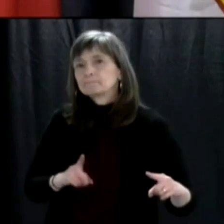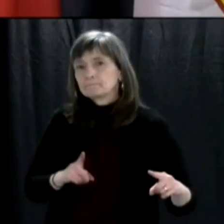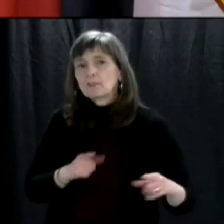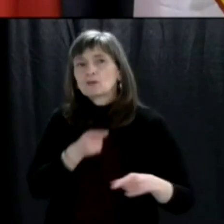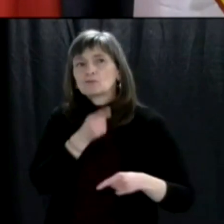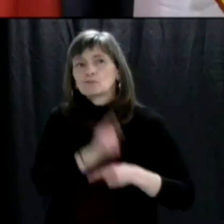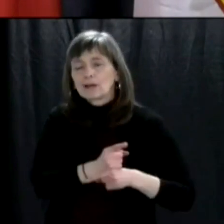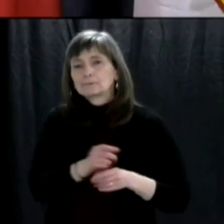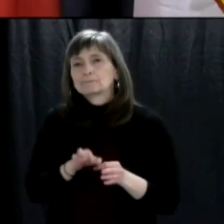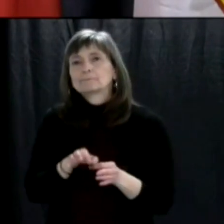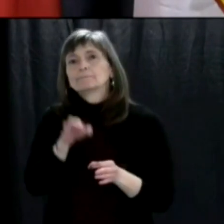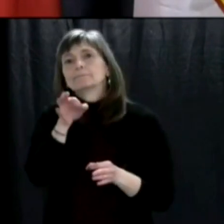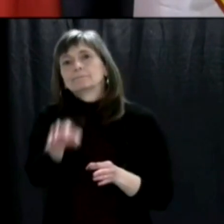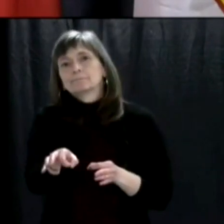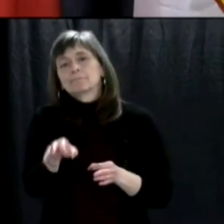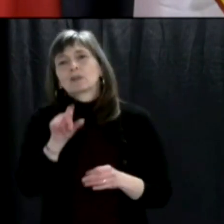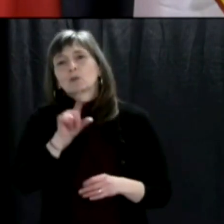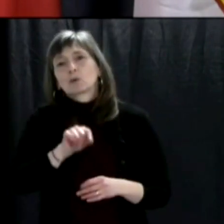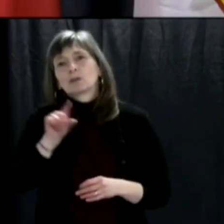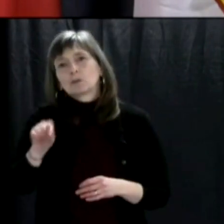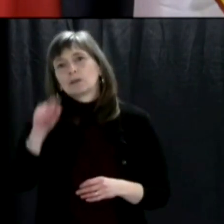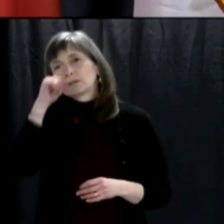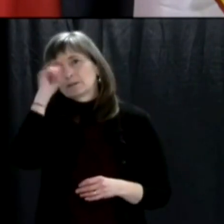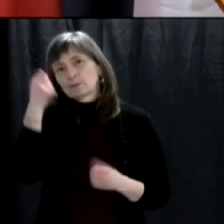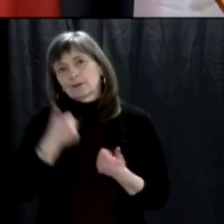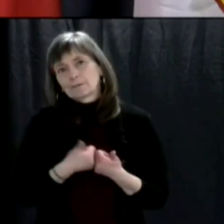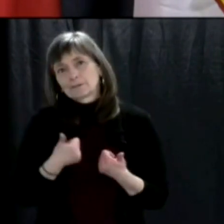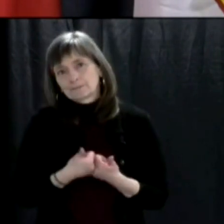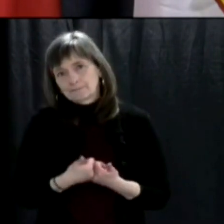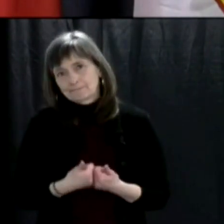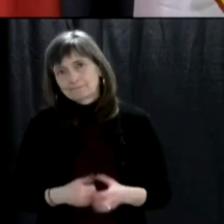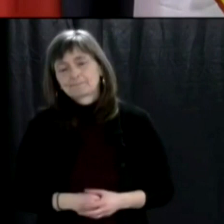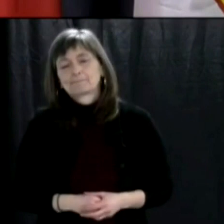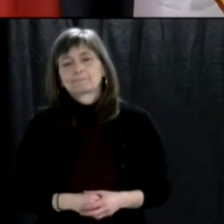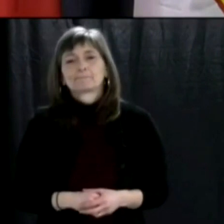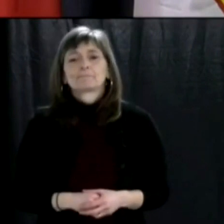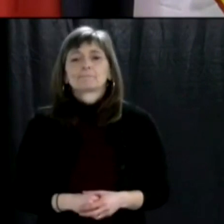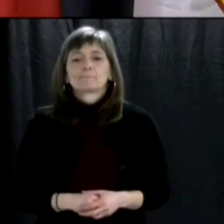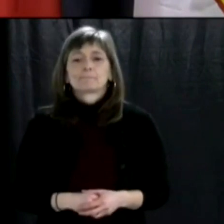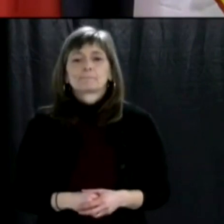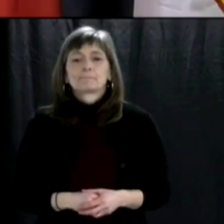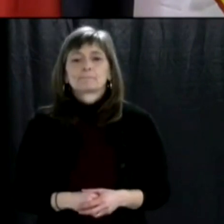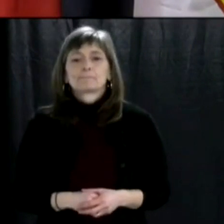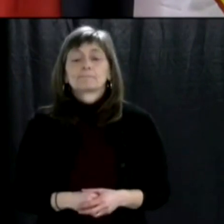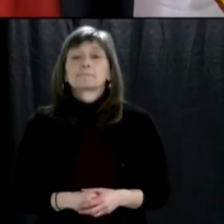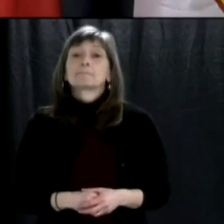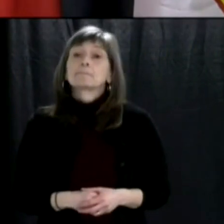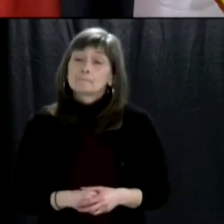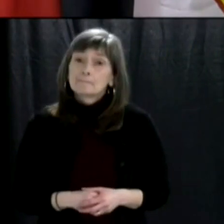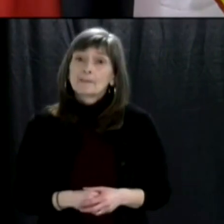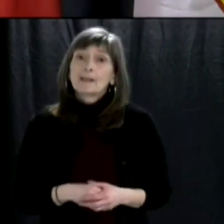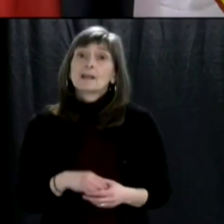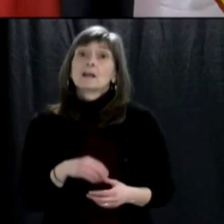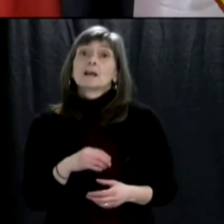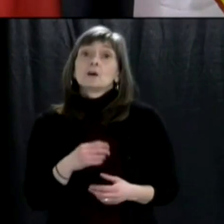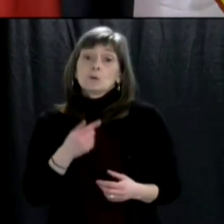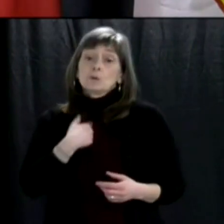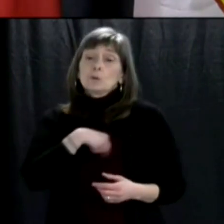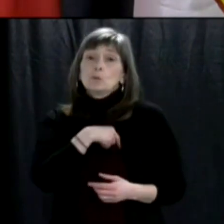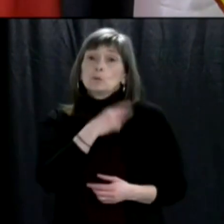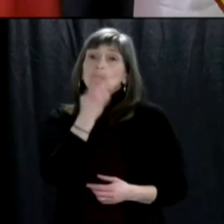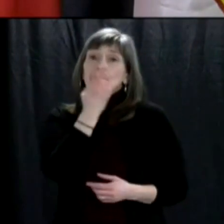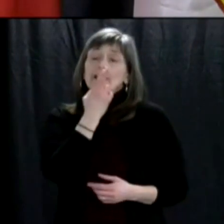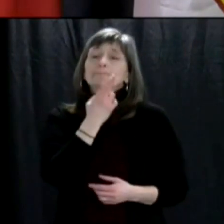agreement to postpone the 2020 Summer Games. Now, the provincial government recognizes that these athletes,